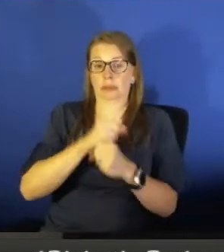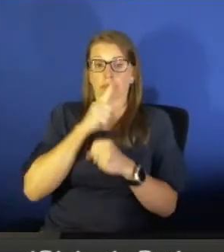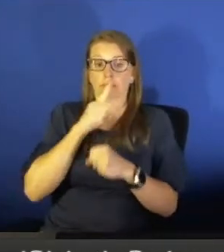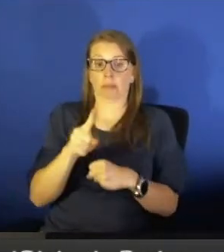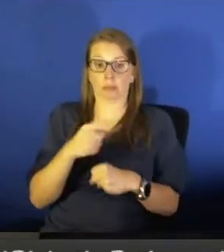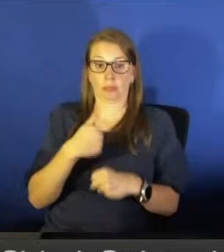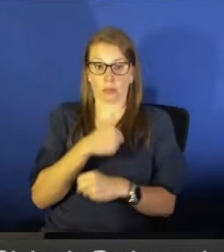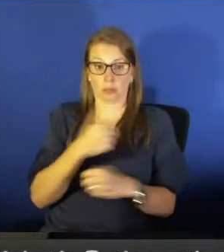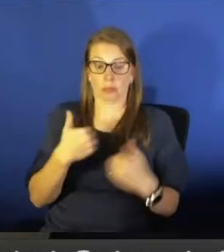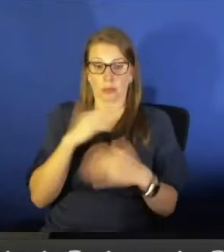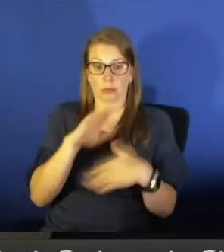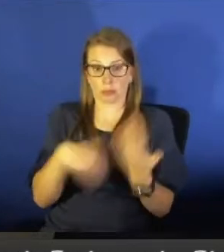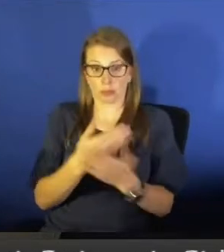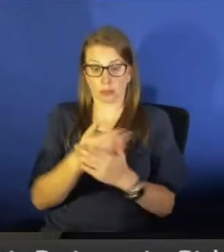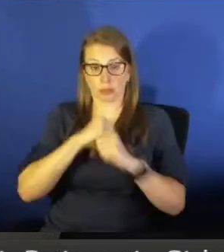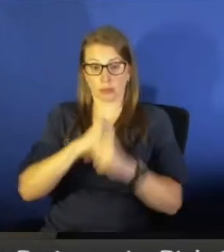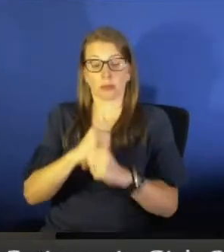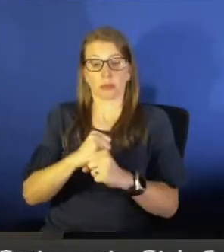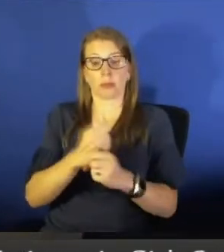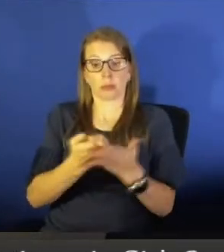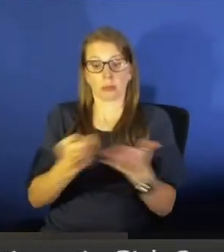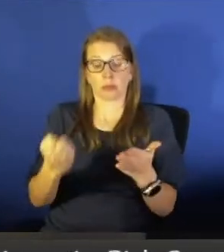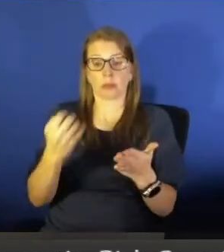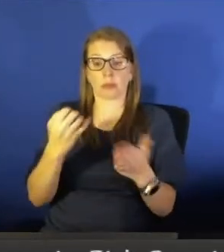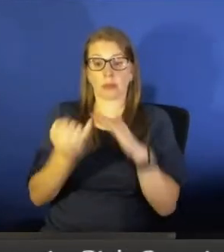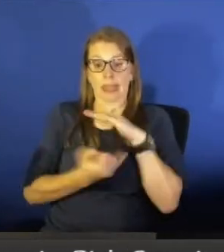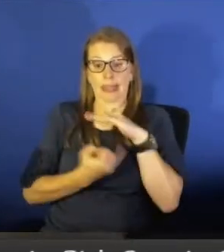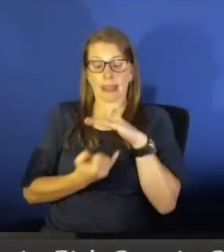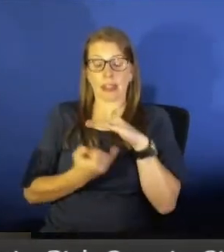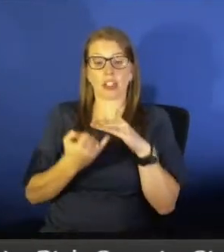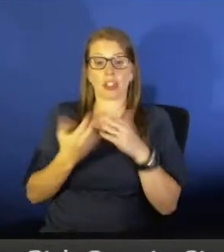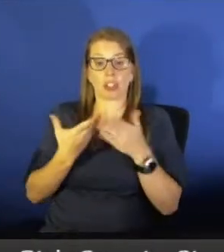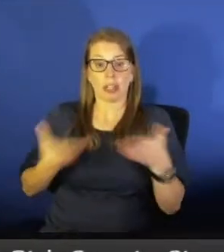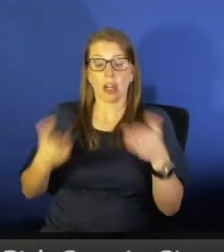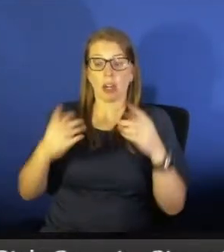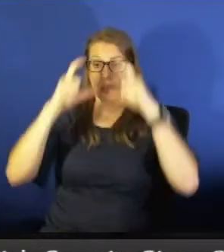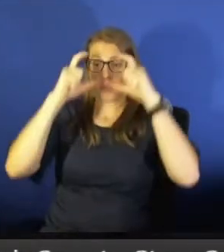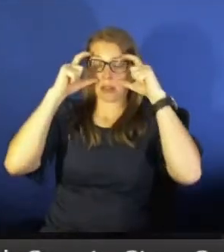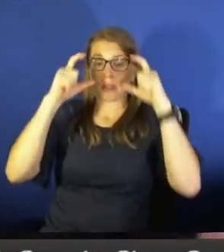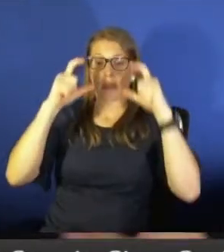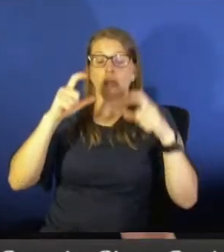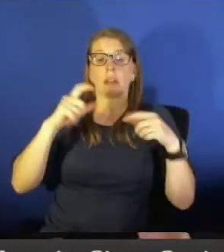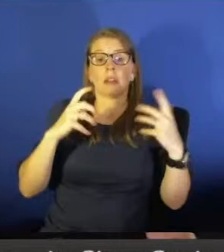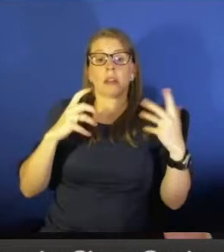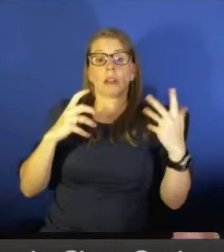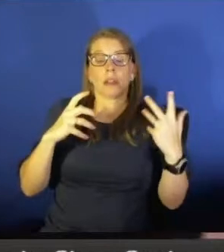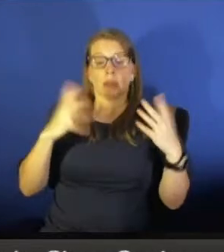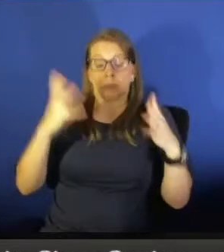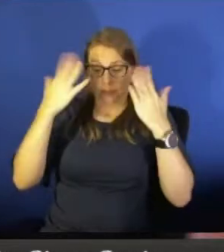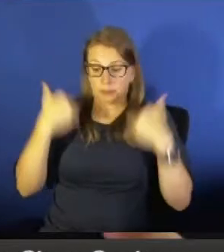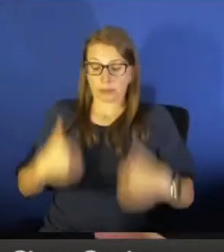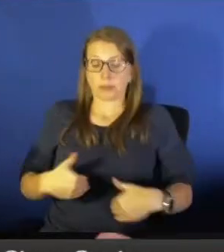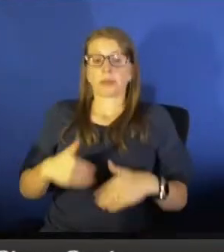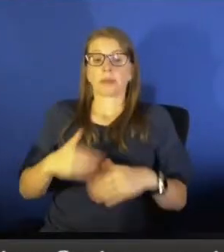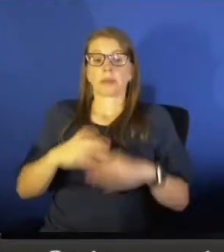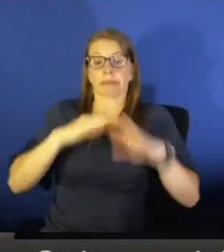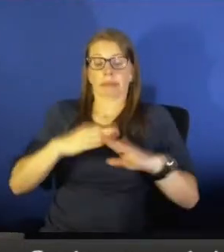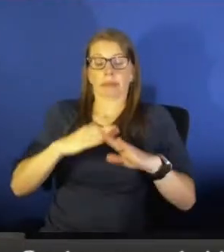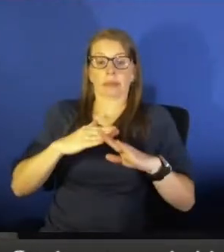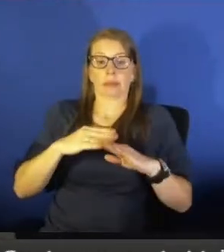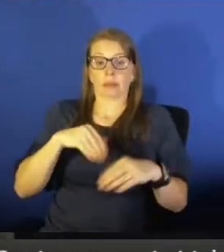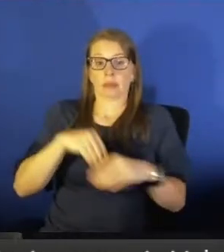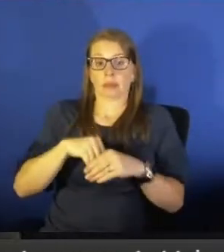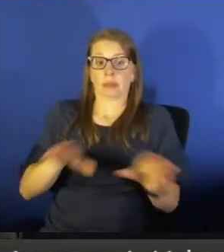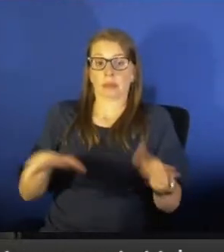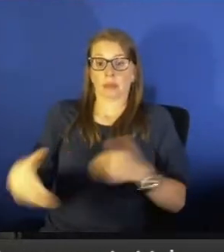the protective equipment, the isolation gear, the respirator, the glasses in the room. Obviously, we want to make sure that nothing's getting out, so we